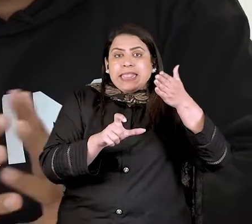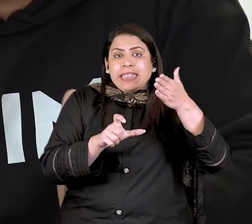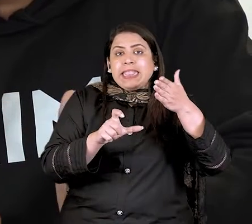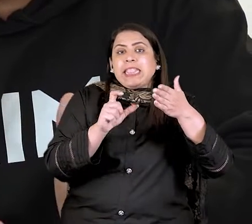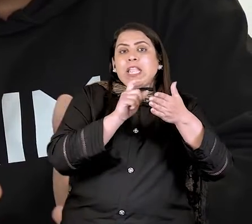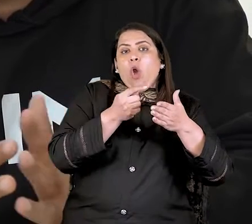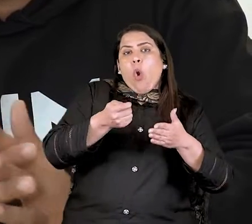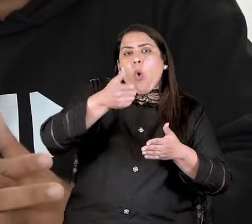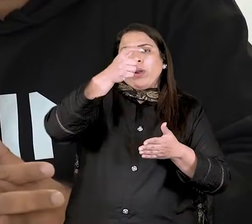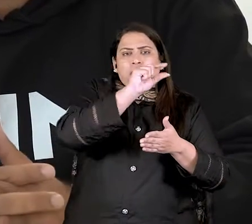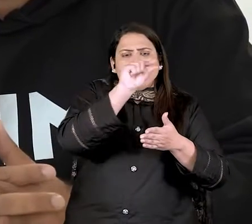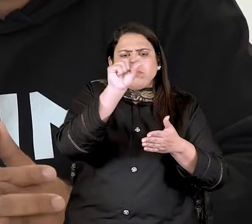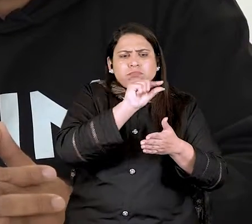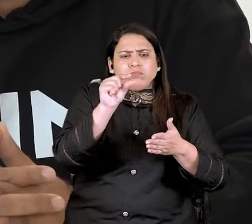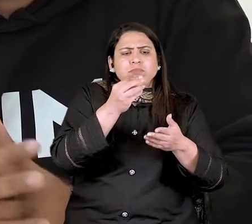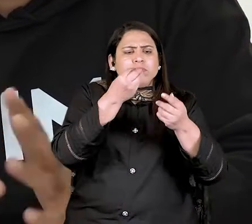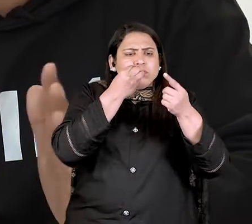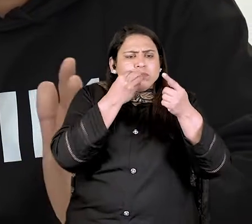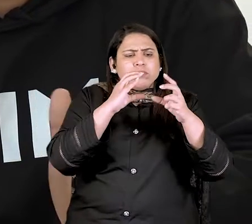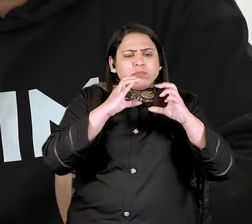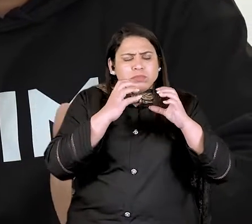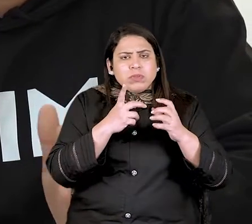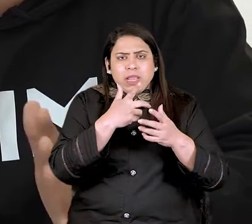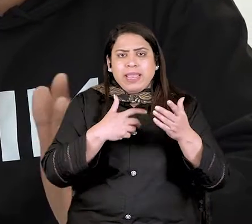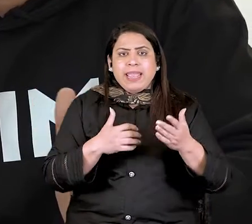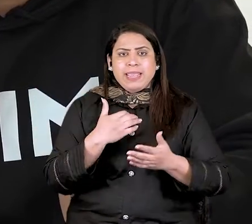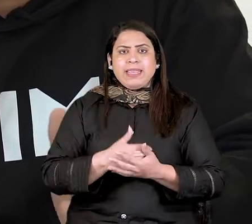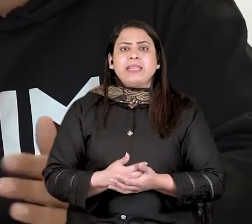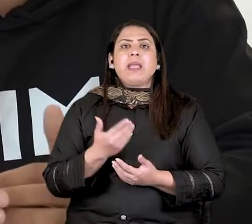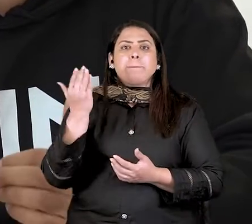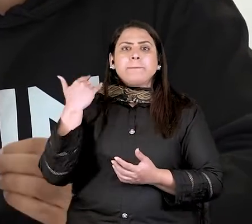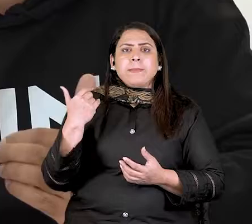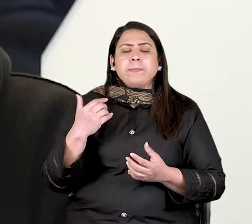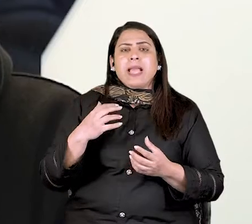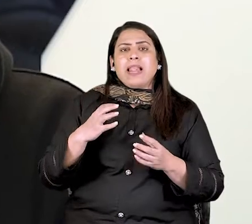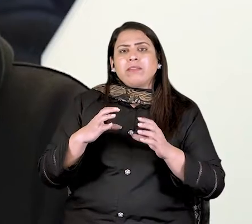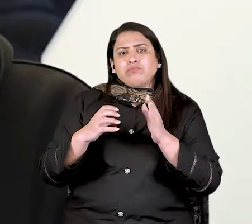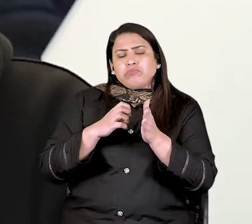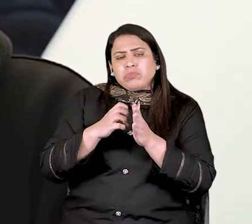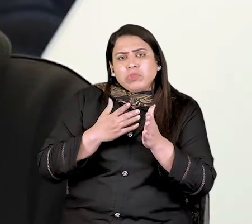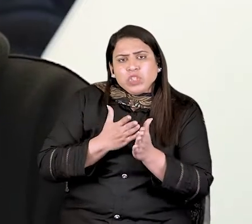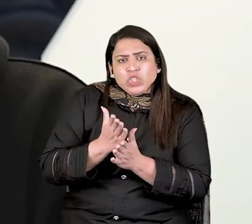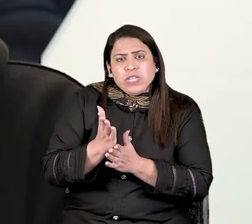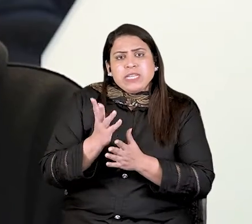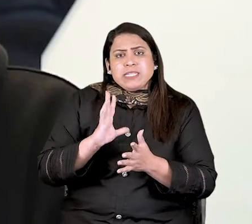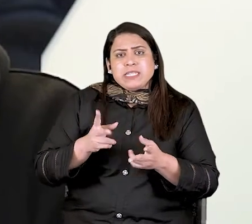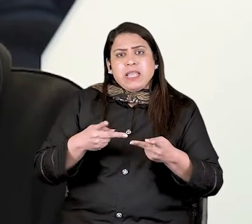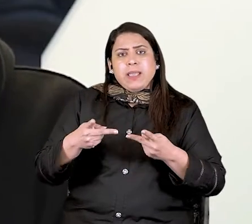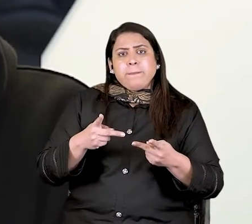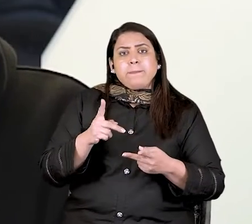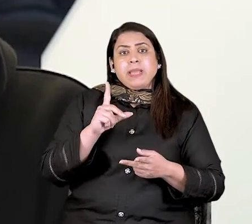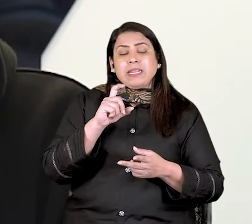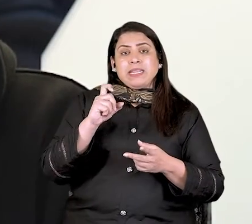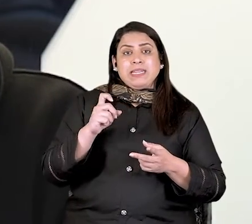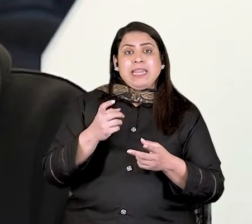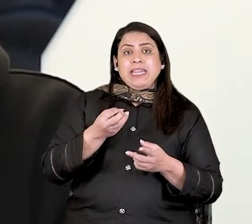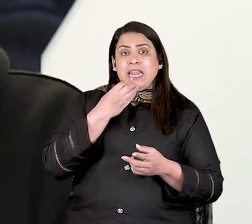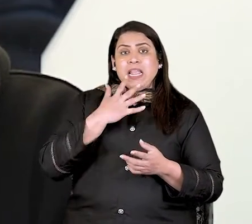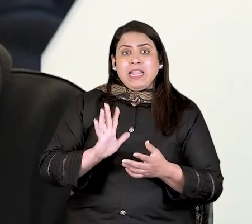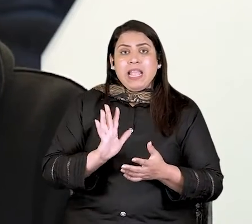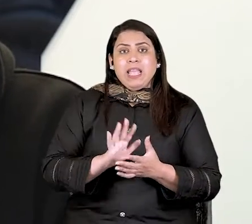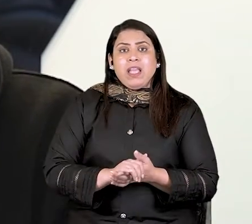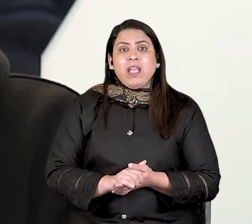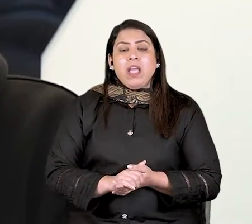of us on this initial journey in regards to menu, branding. You know, the branding